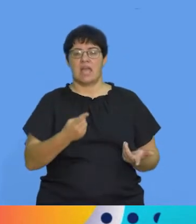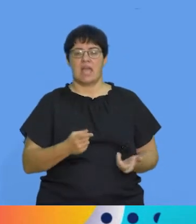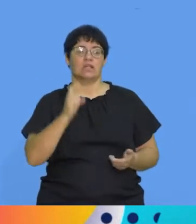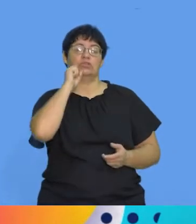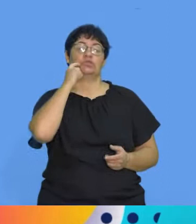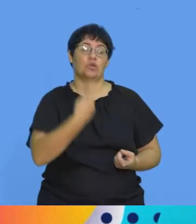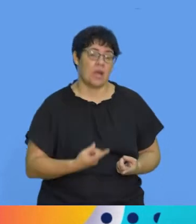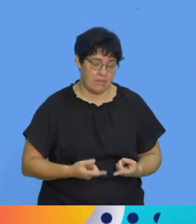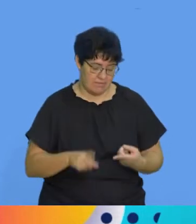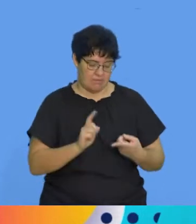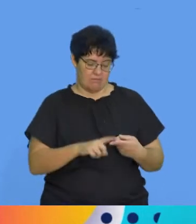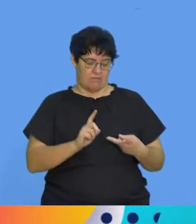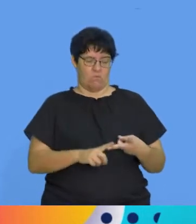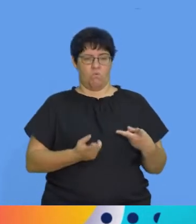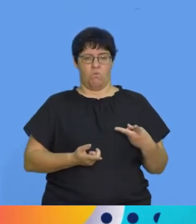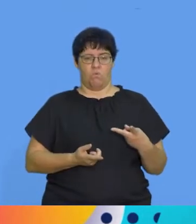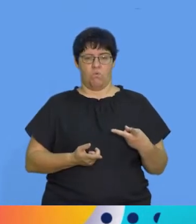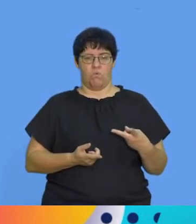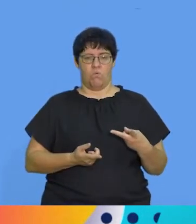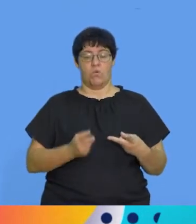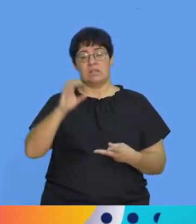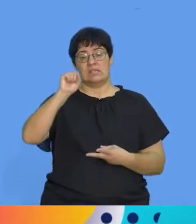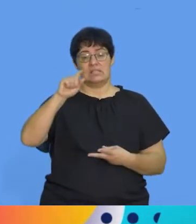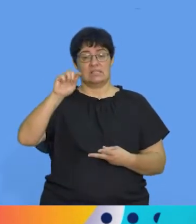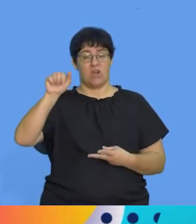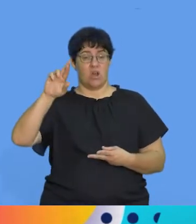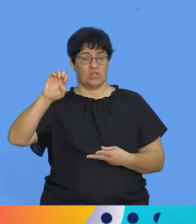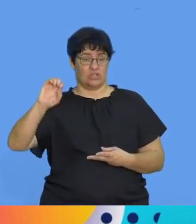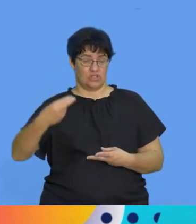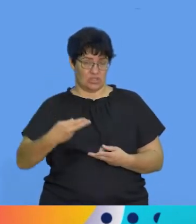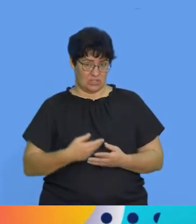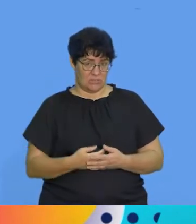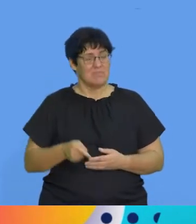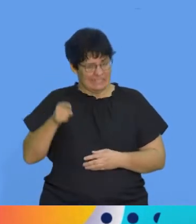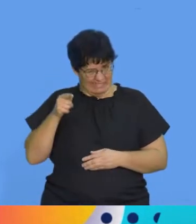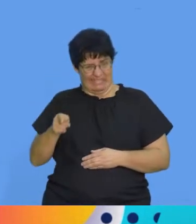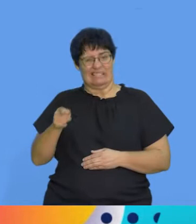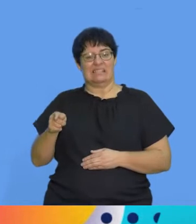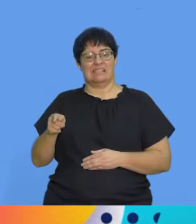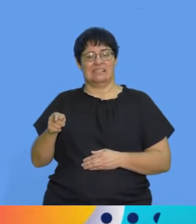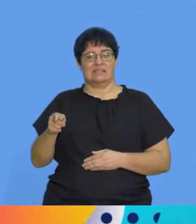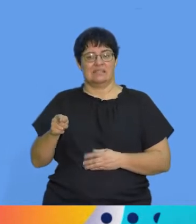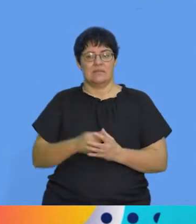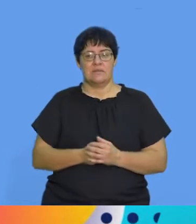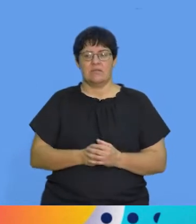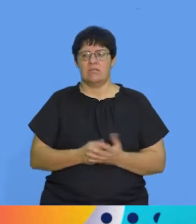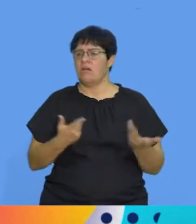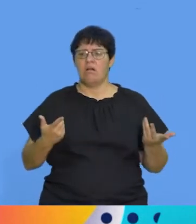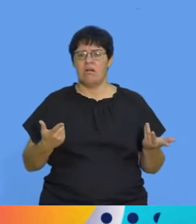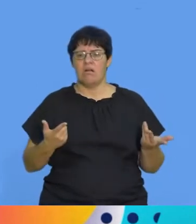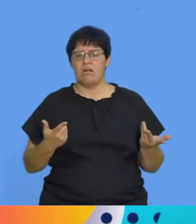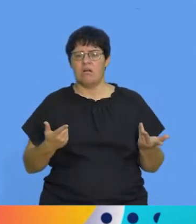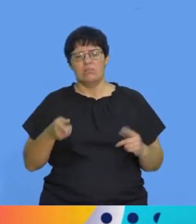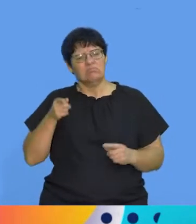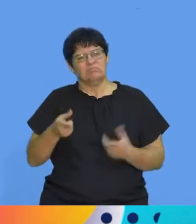word sugar or you say the word starch. That's pretty much what carbohydrates are. And when it comes